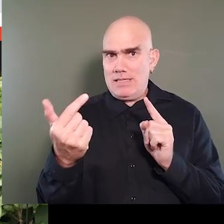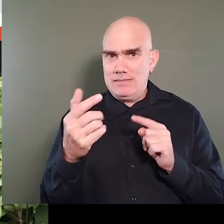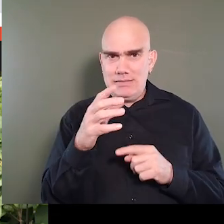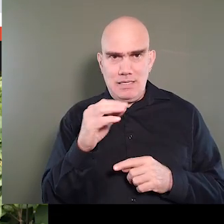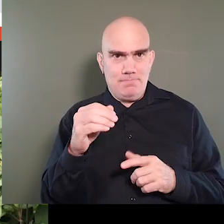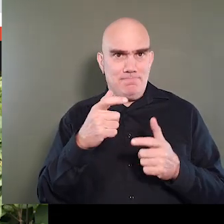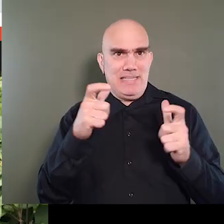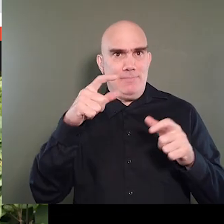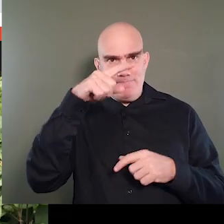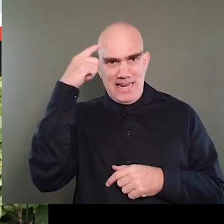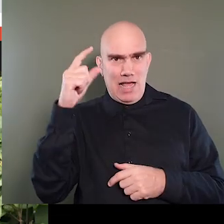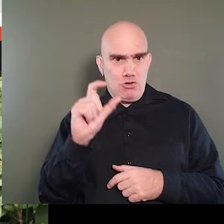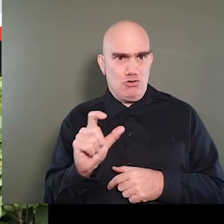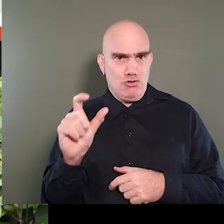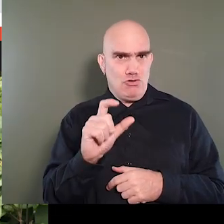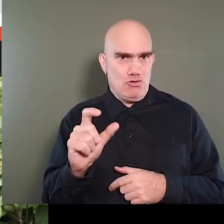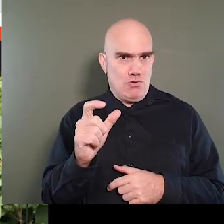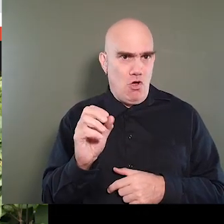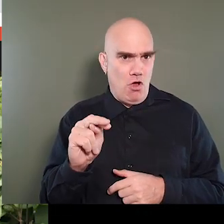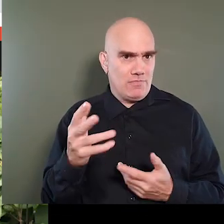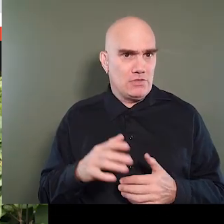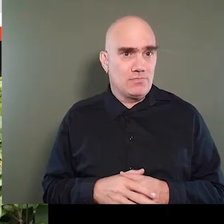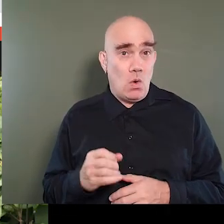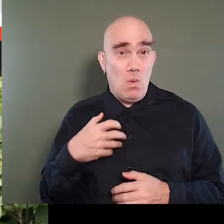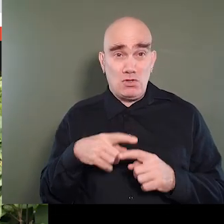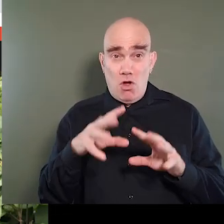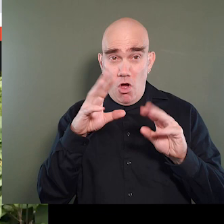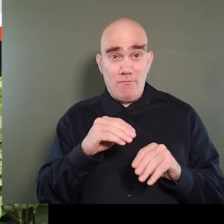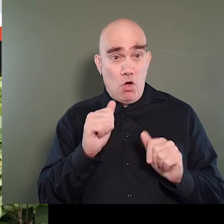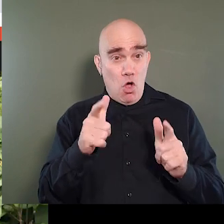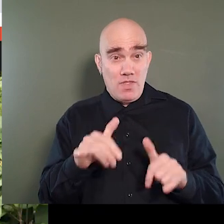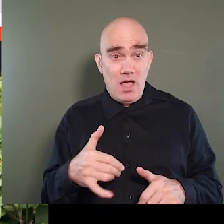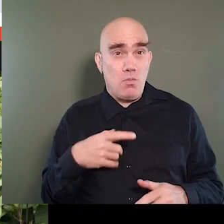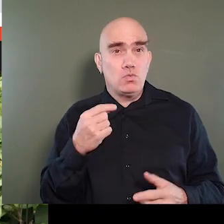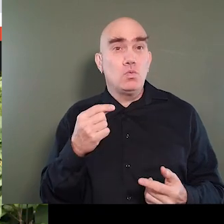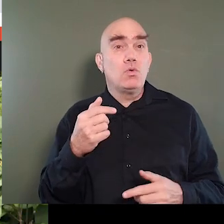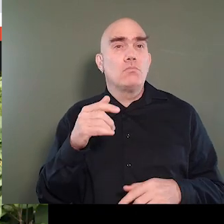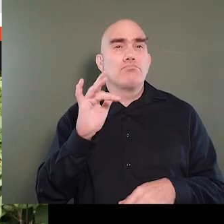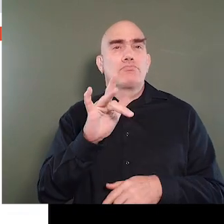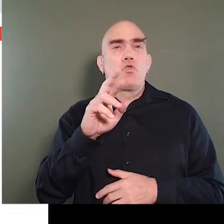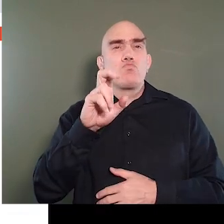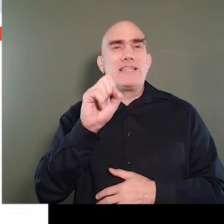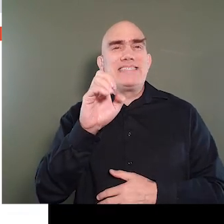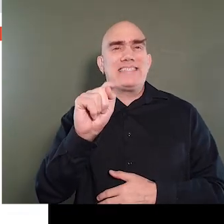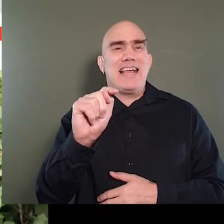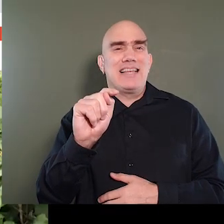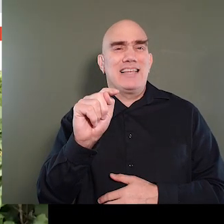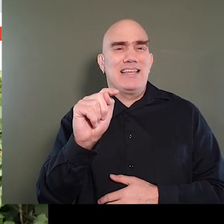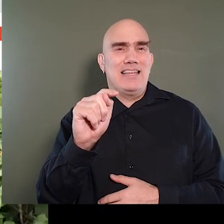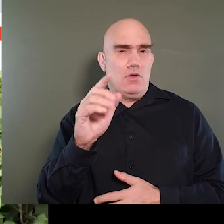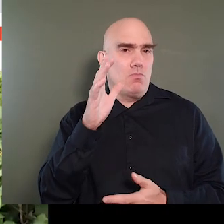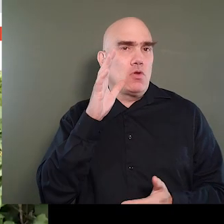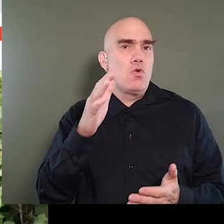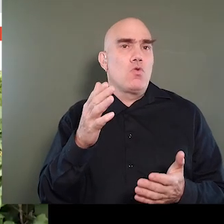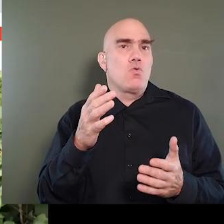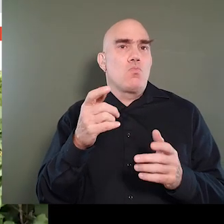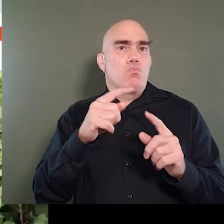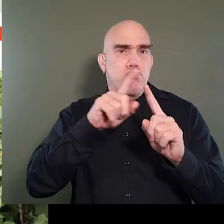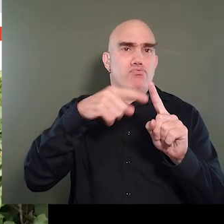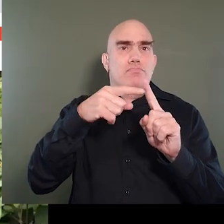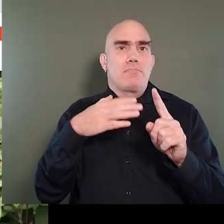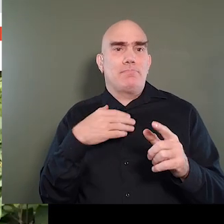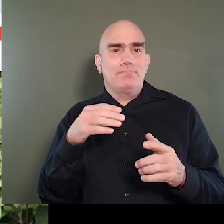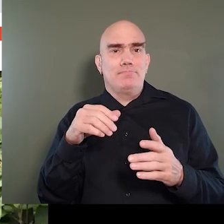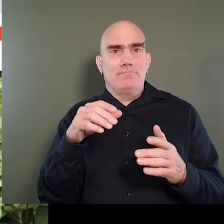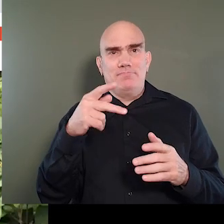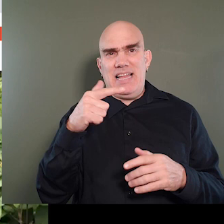cursor selected. So if I wanted to turn all of this off instead, I would hit reset settings. It would refresh my page and all of the